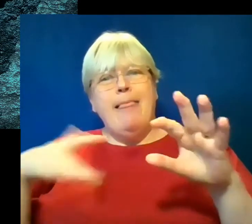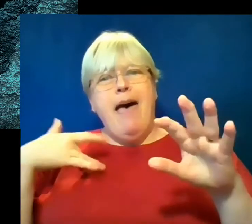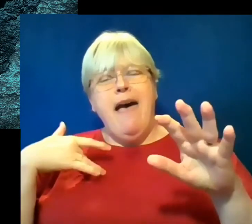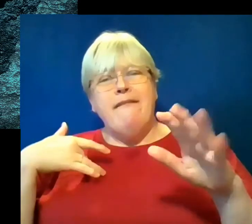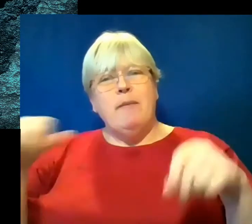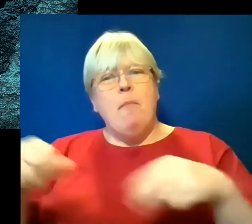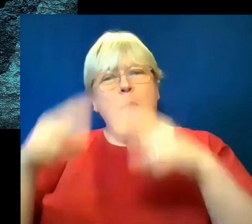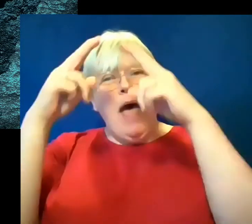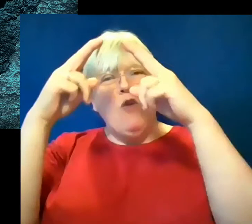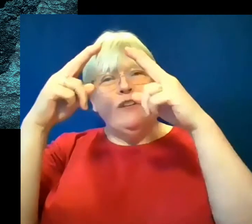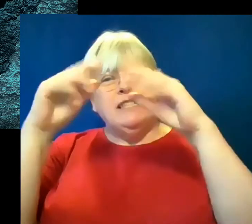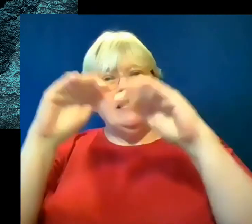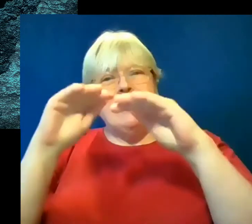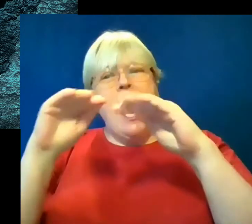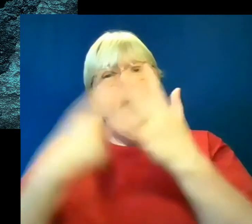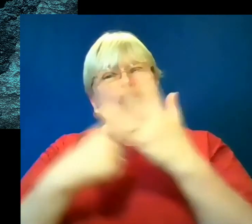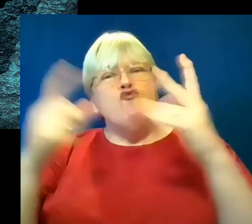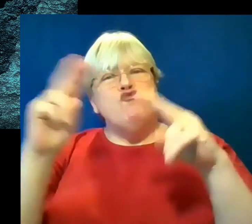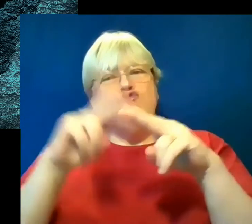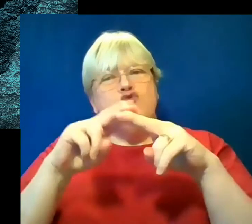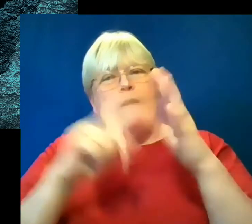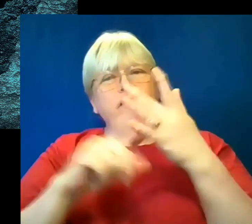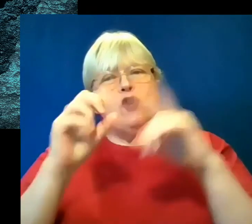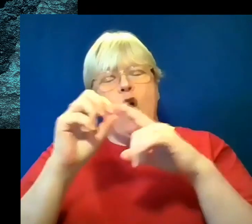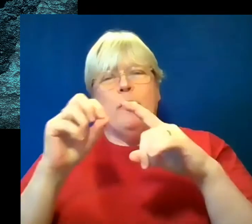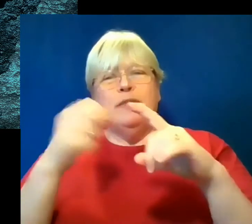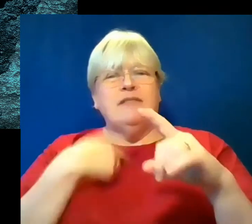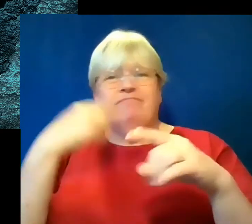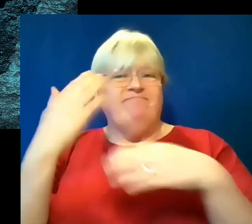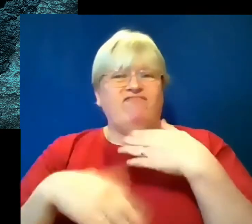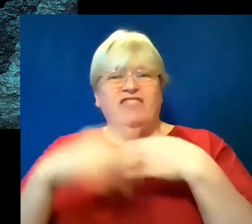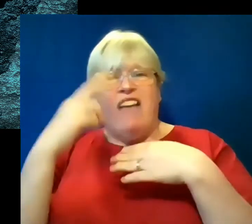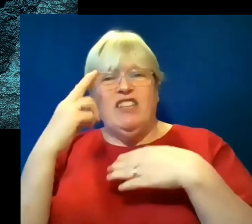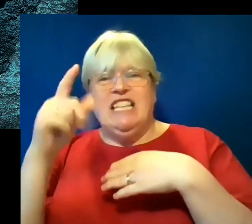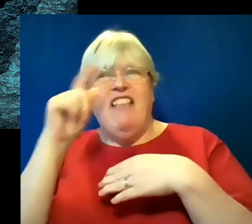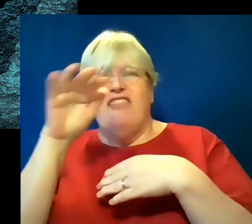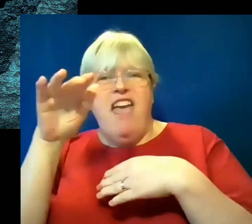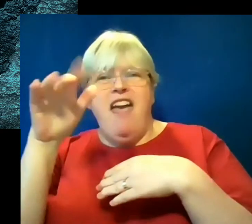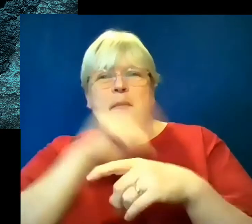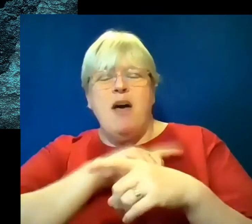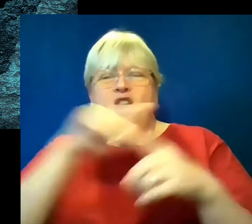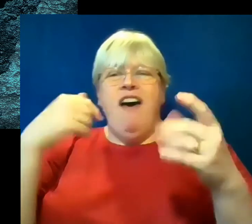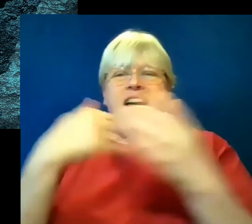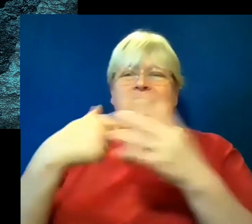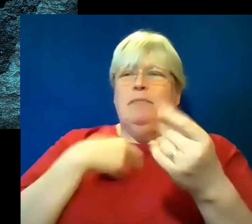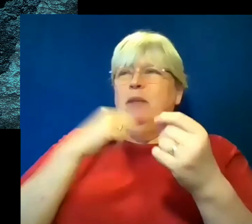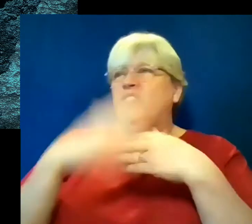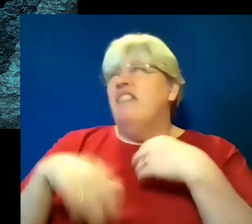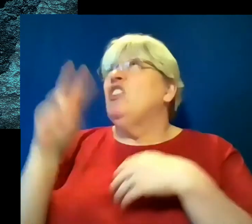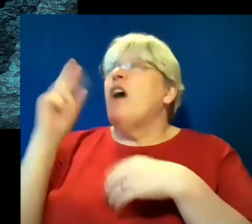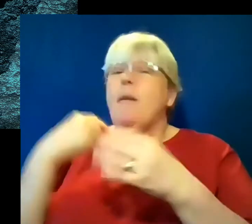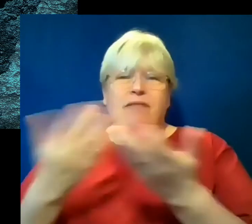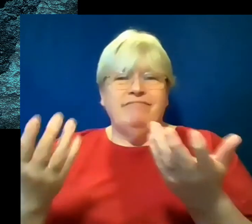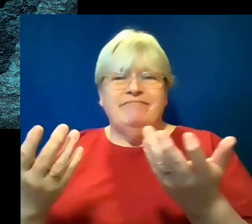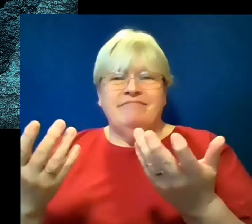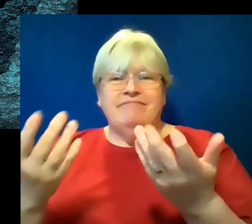they're there because they hide and because people always forget to look up. And when it's too far to jump from rooftop to rooftop, they string a tightrope between the two